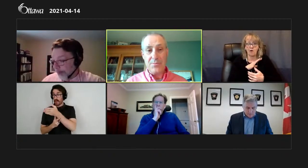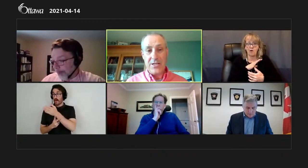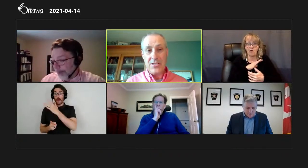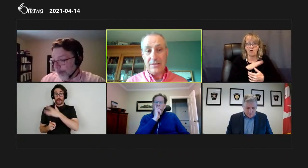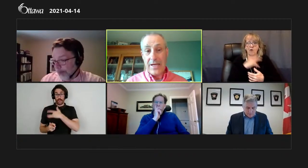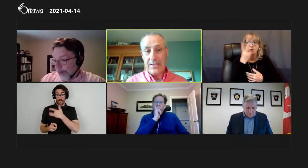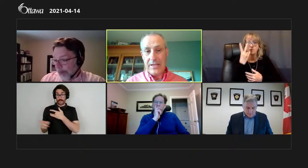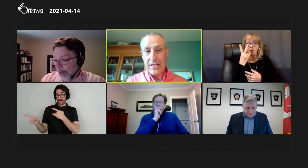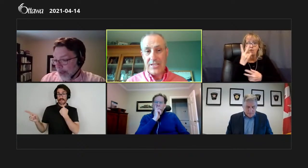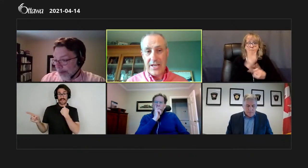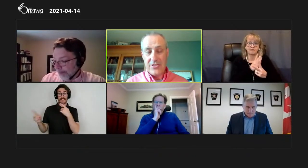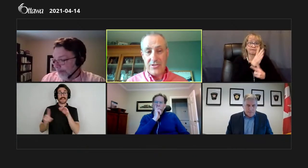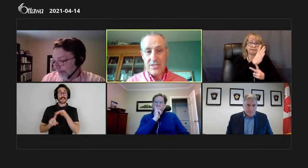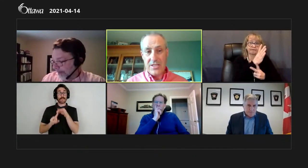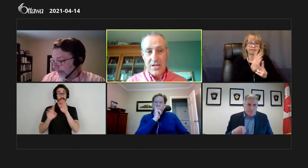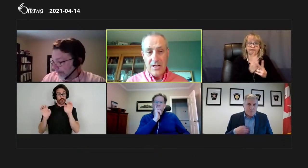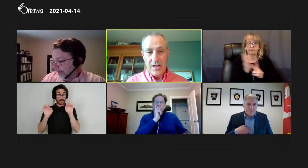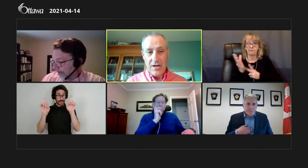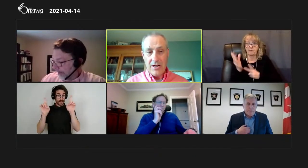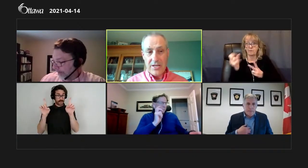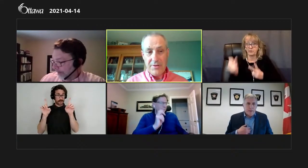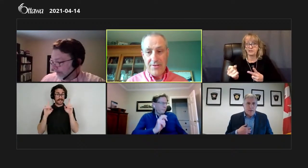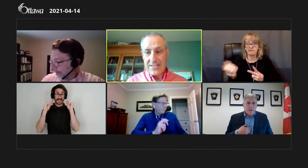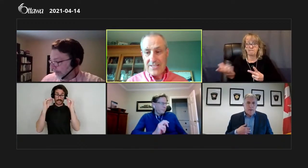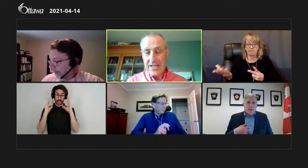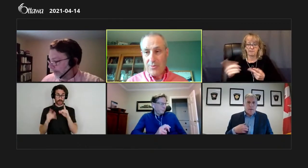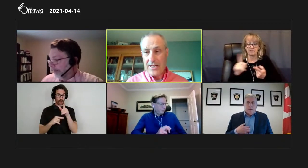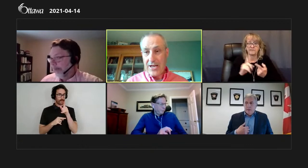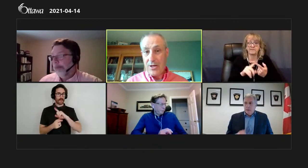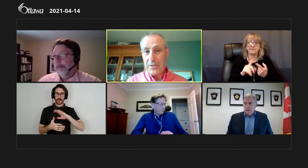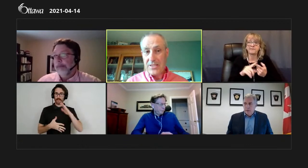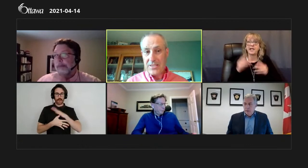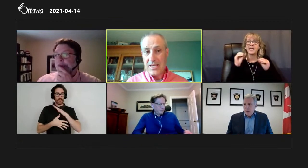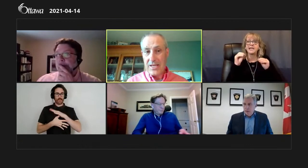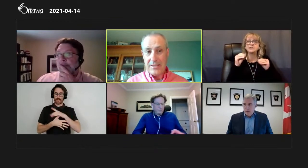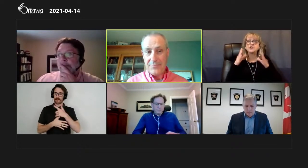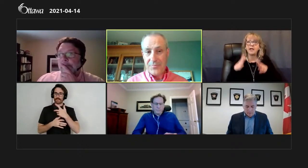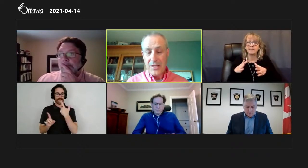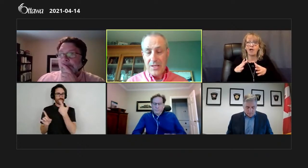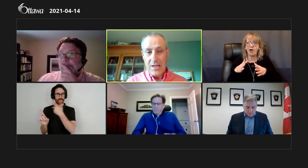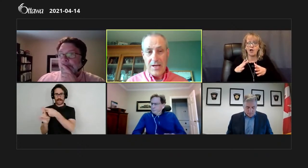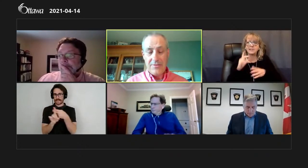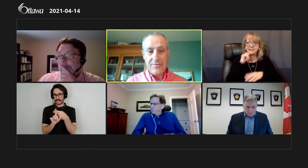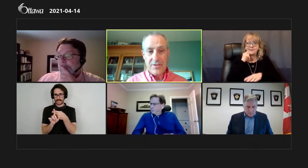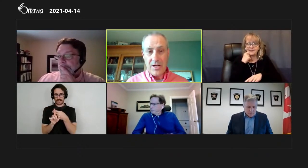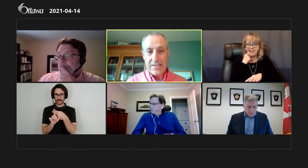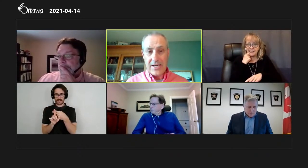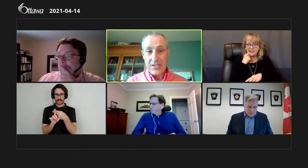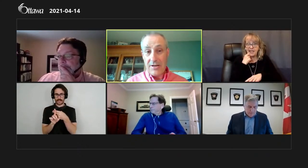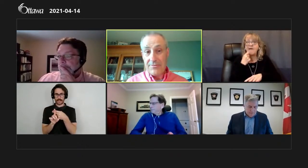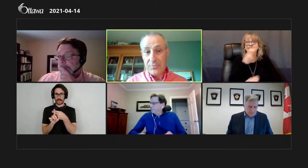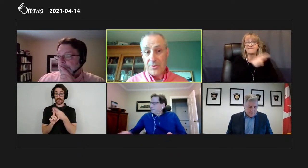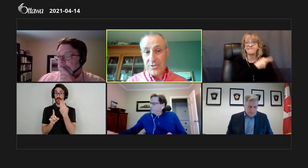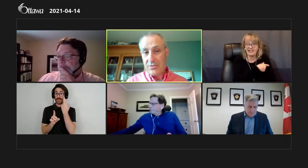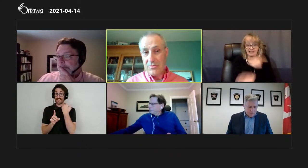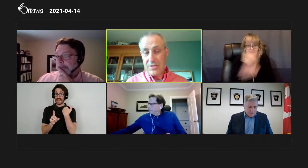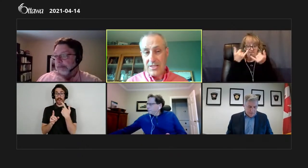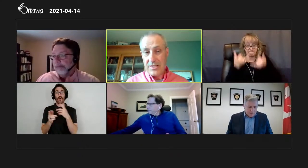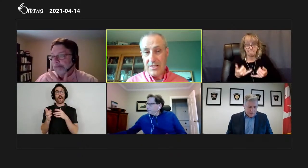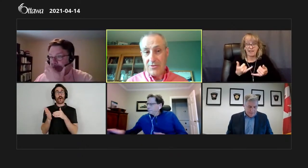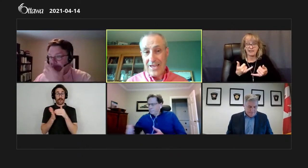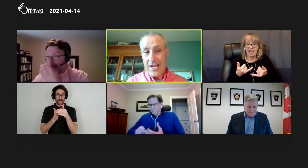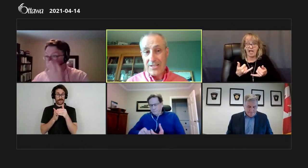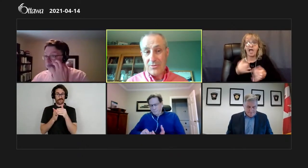that special ed educators are to be vaccinated right now because they have contact often with students